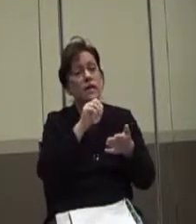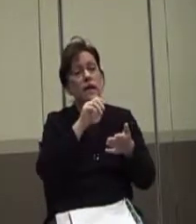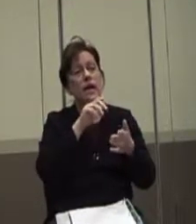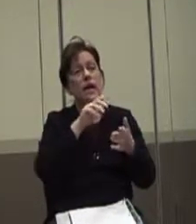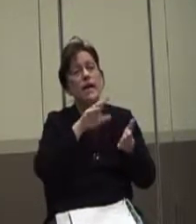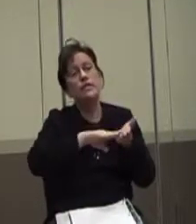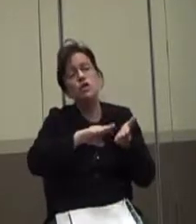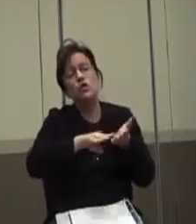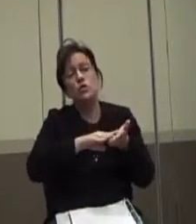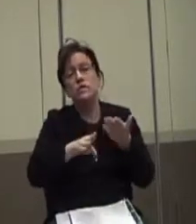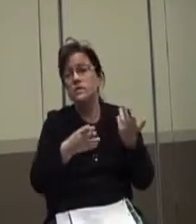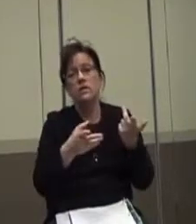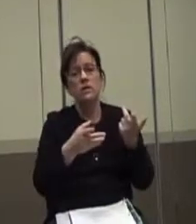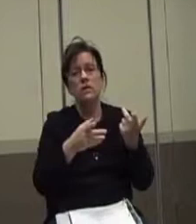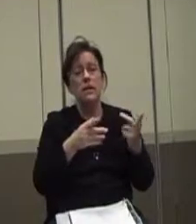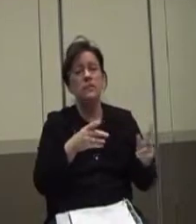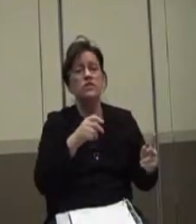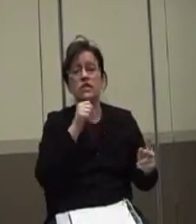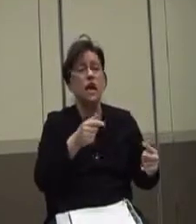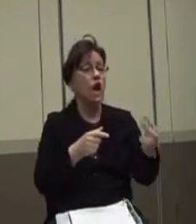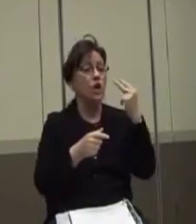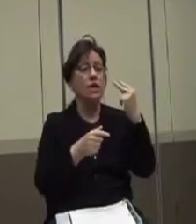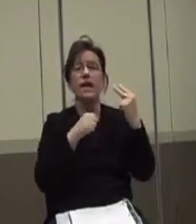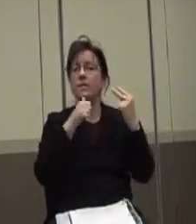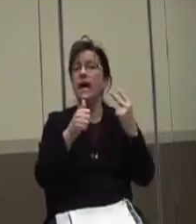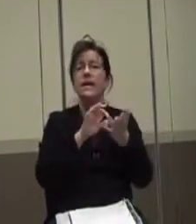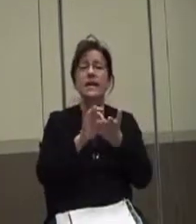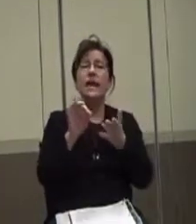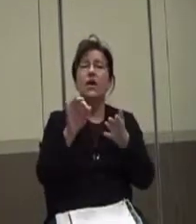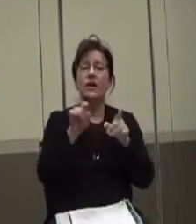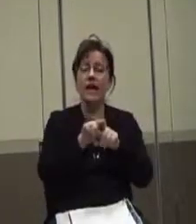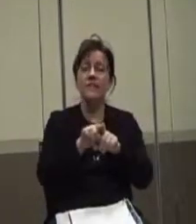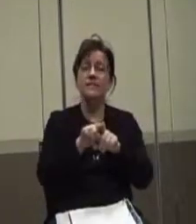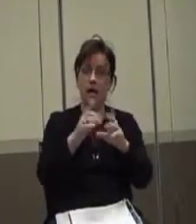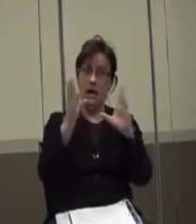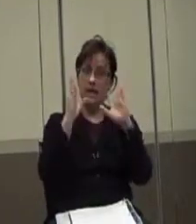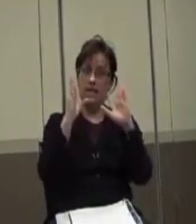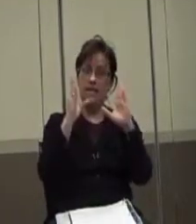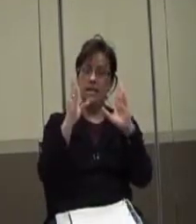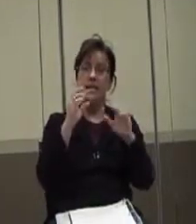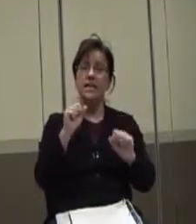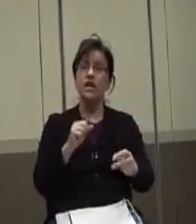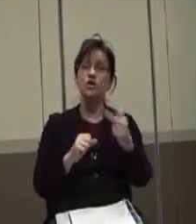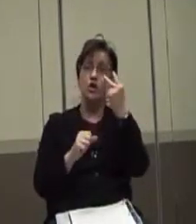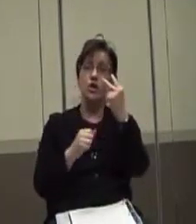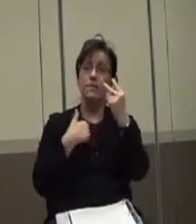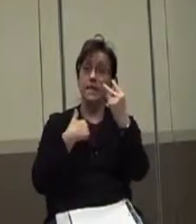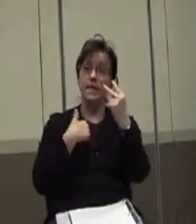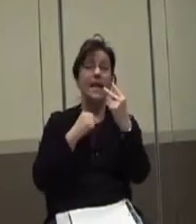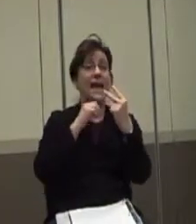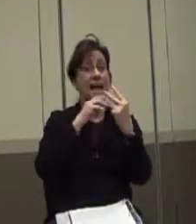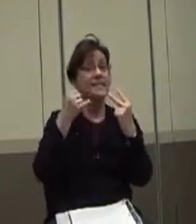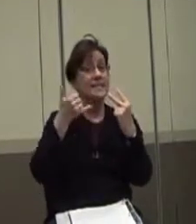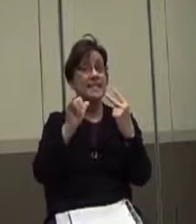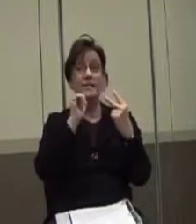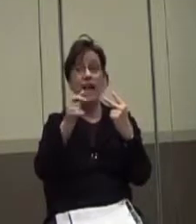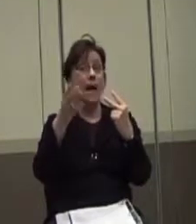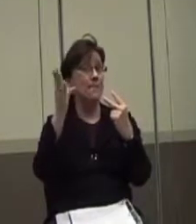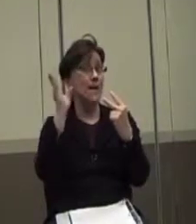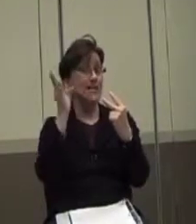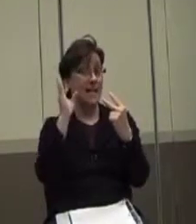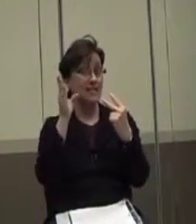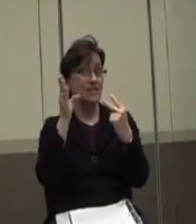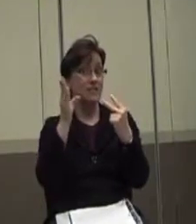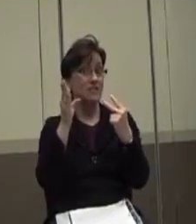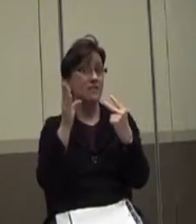be. But if she's not looking, I'm not going to count it as attending. Can you also look at me and not pay attention at all? She Yeah. has a